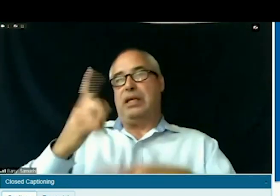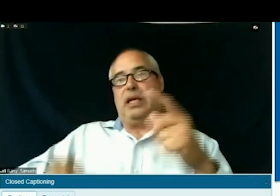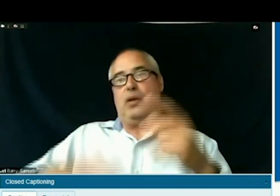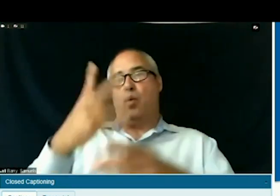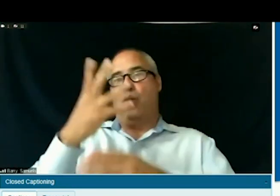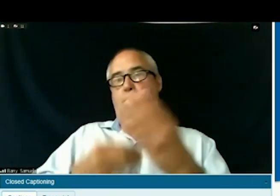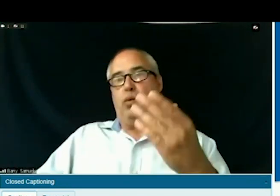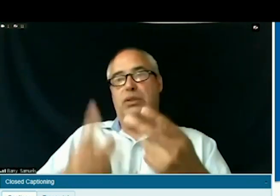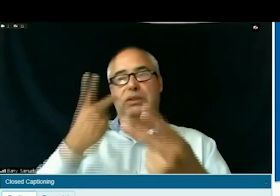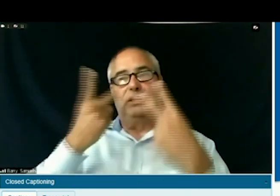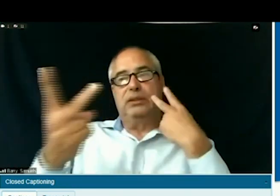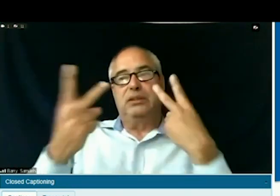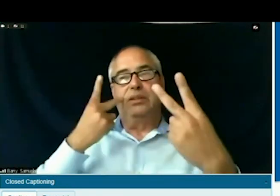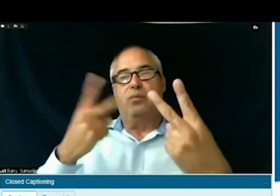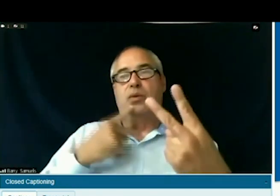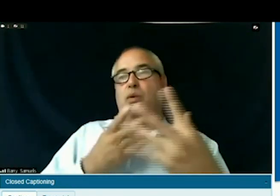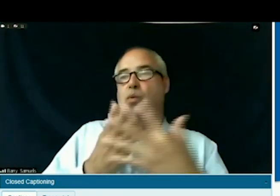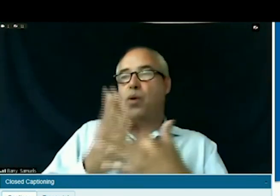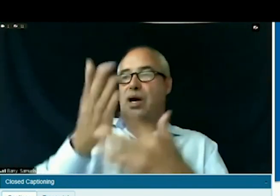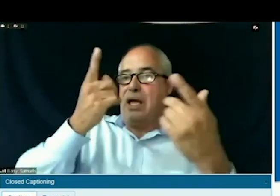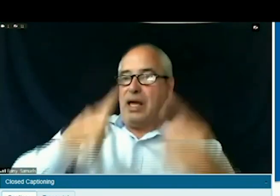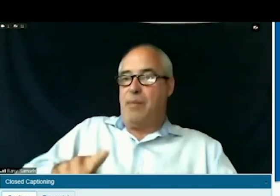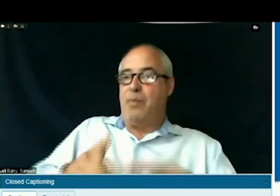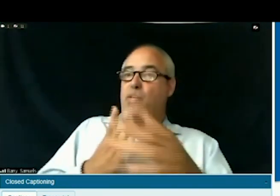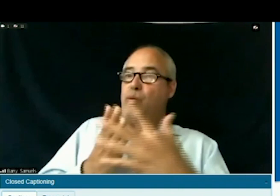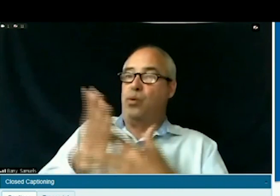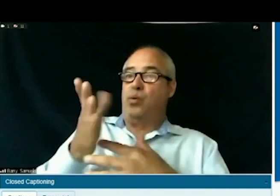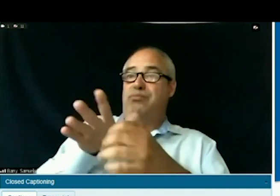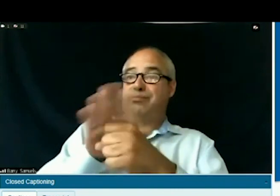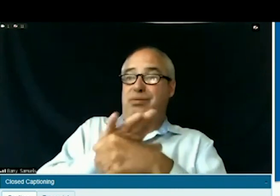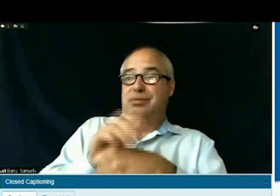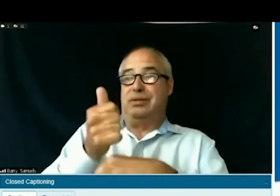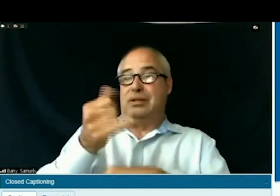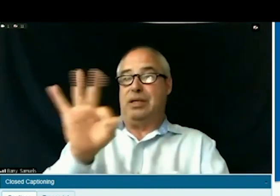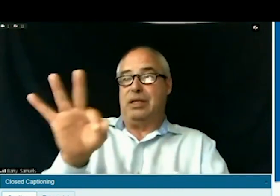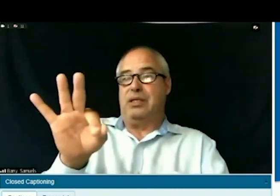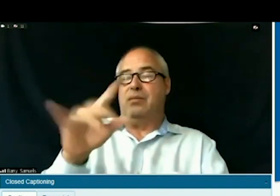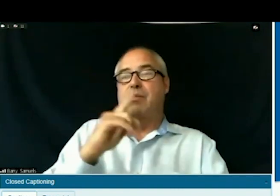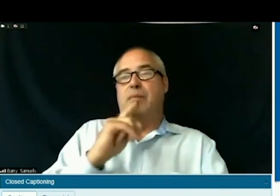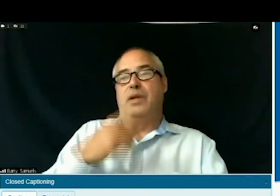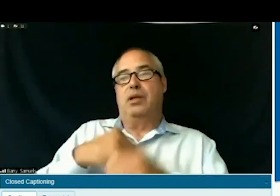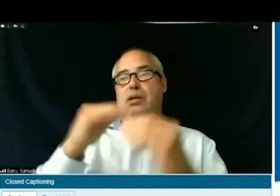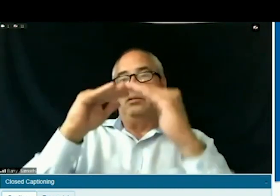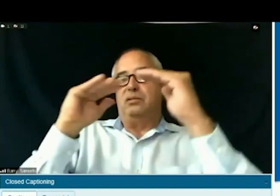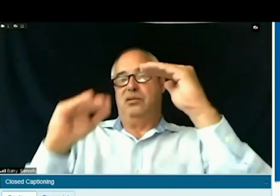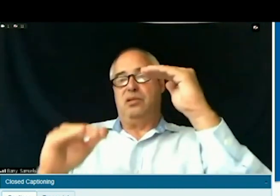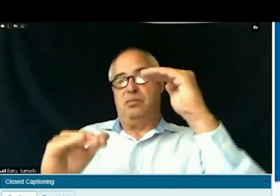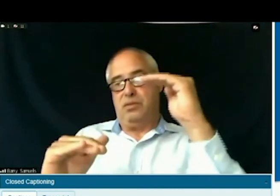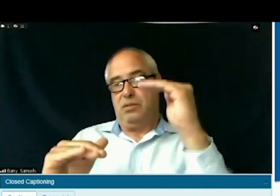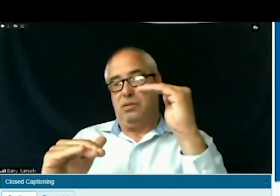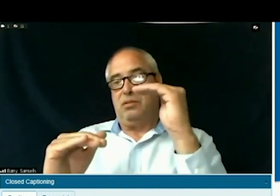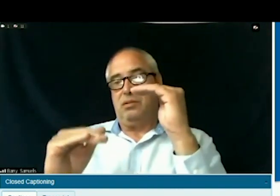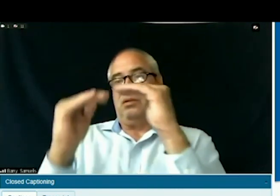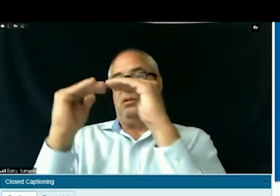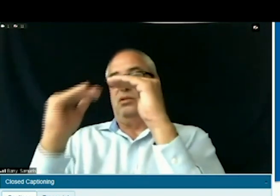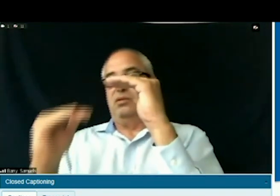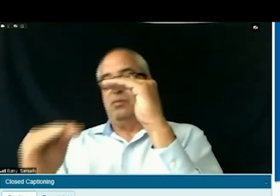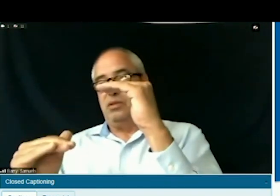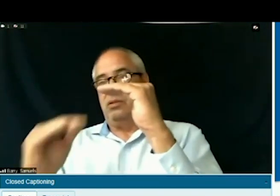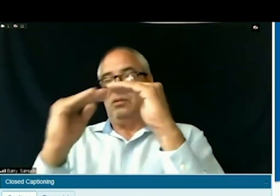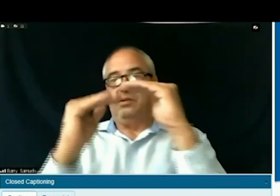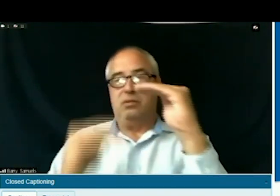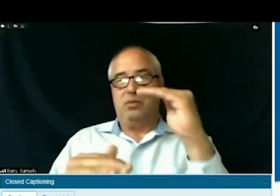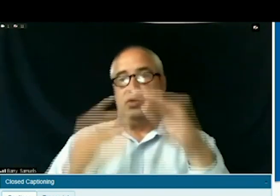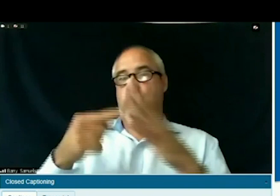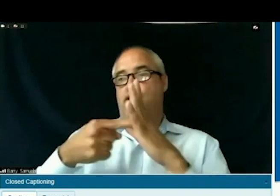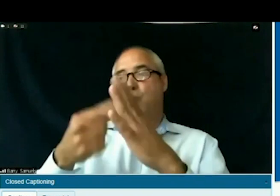occurred throughout the pandemic, because really these disparities existed before. The pandemic really shone a